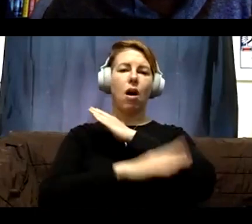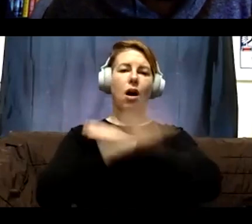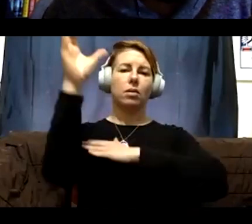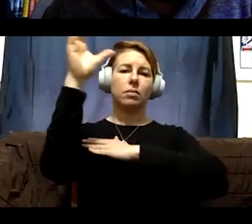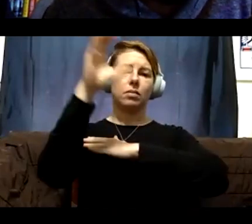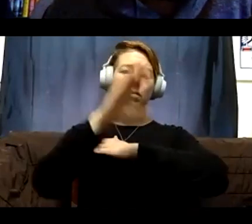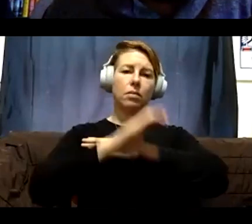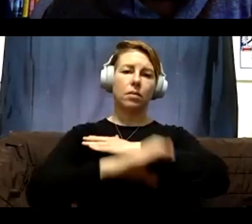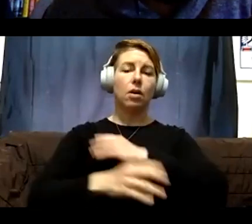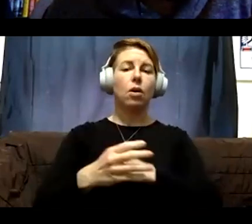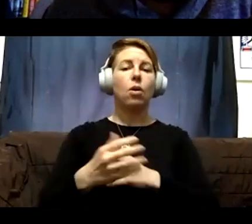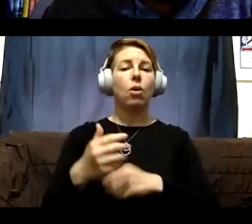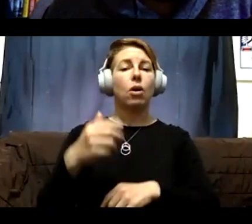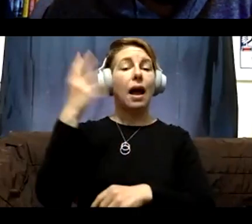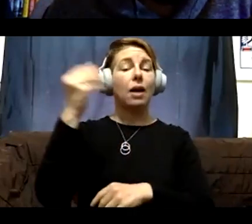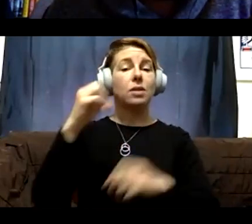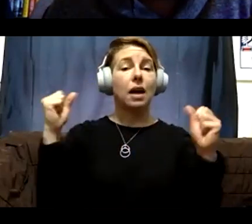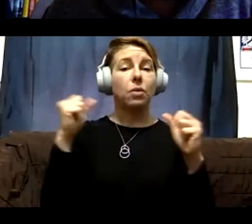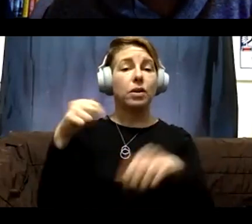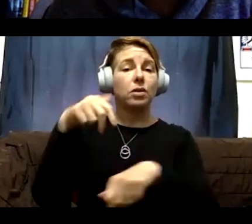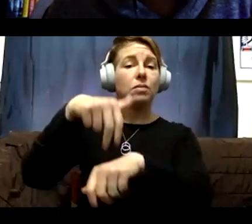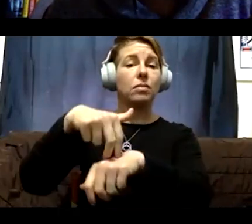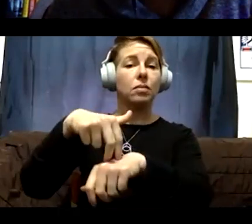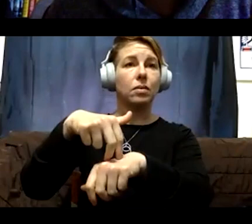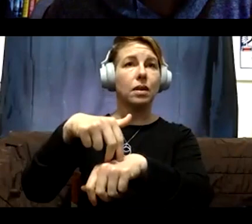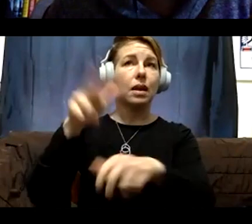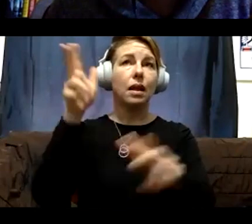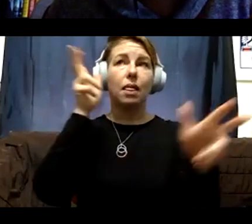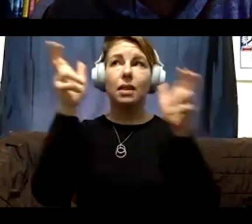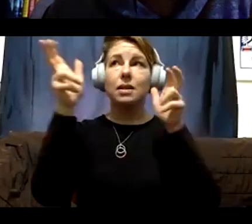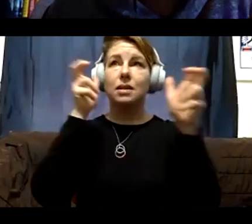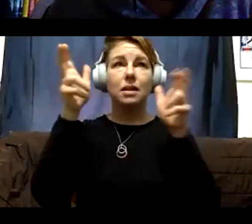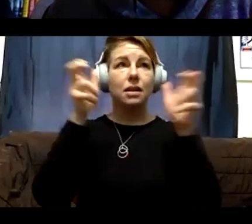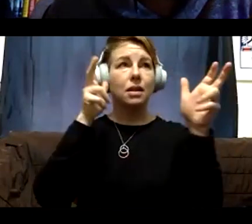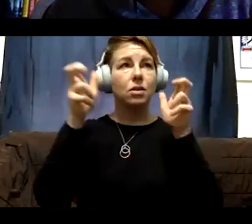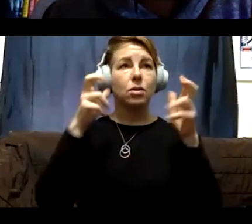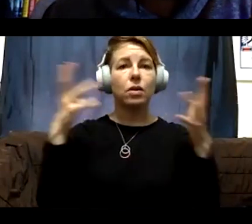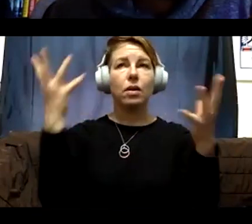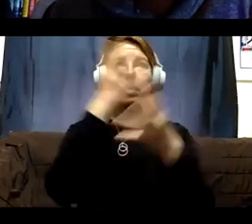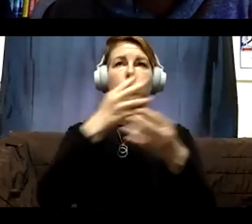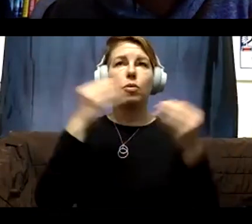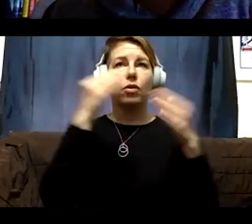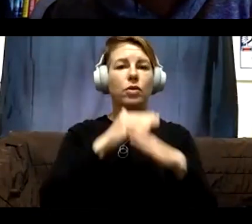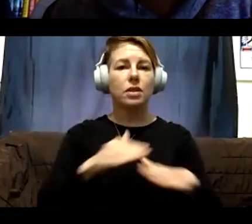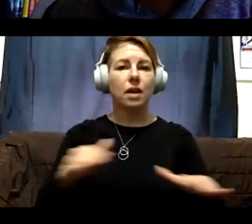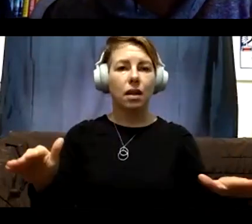to the feathery snow suck up every single sound so that there's nothing but that beautiful charged silence wrapped around